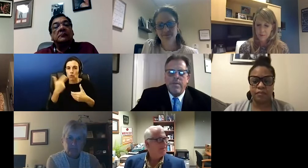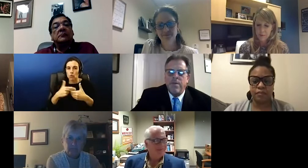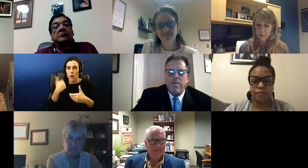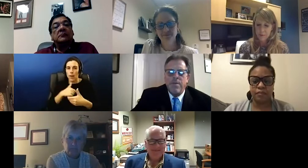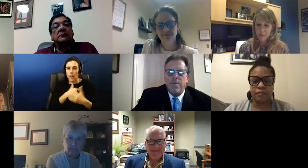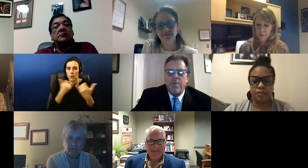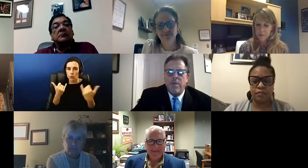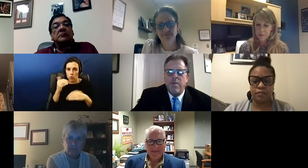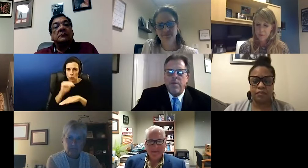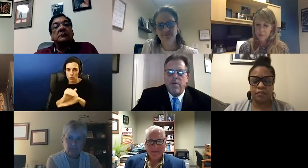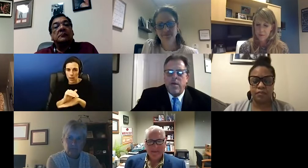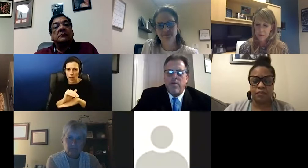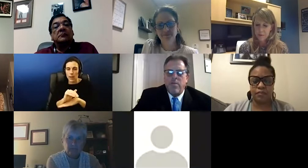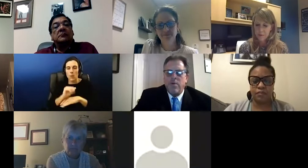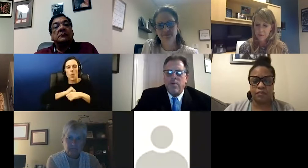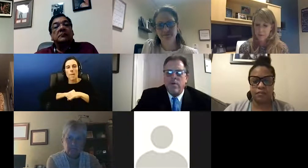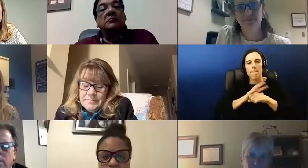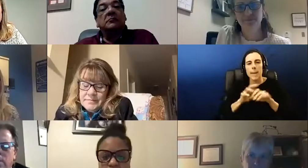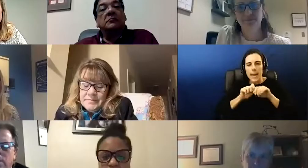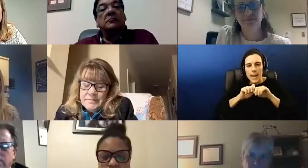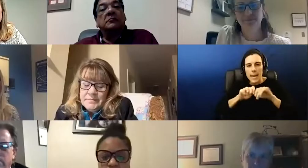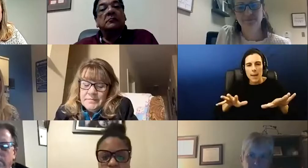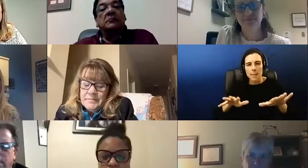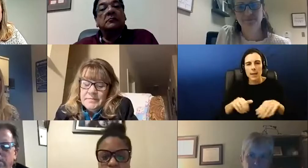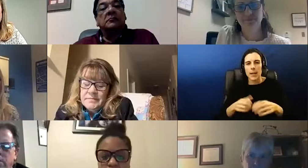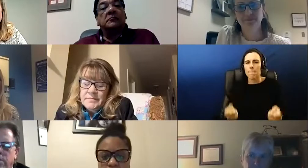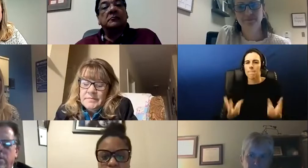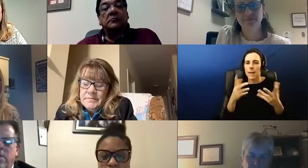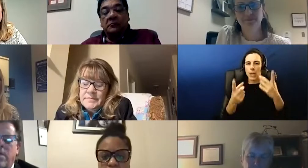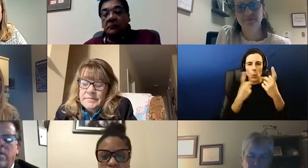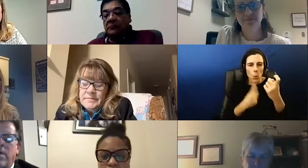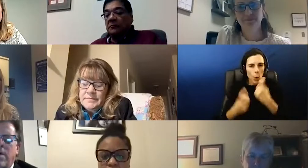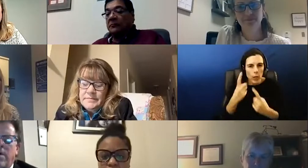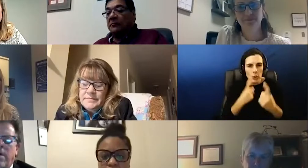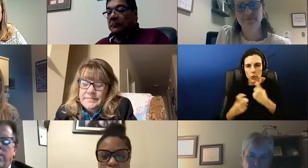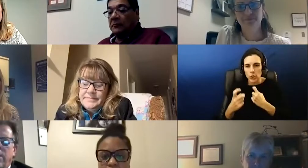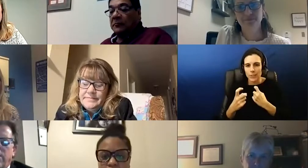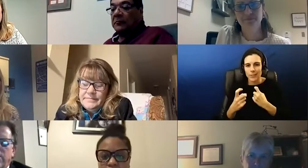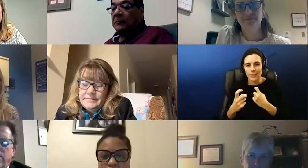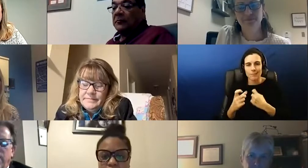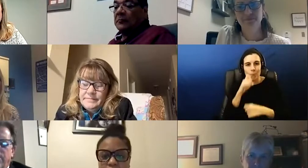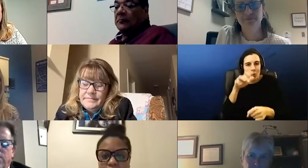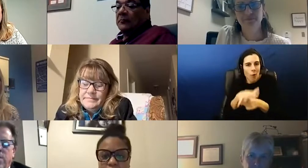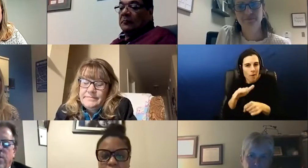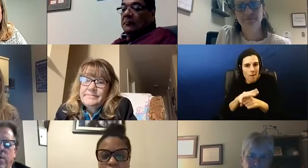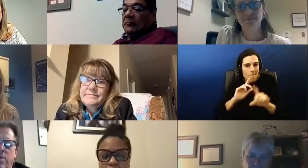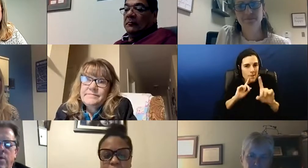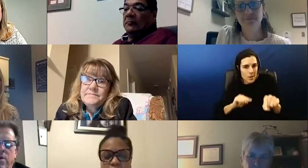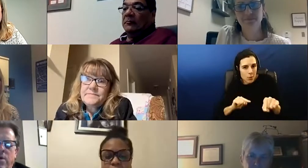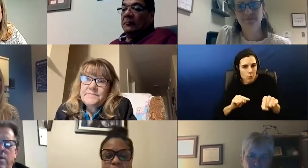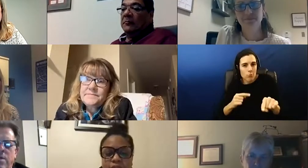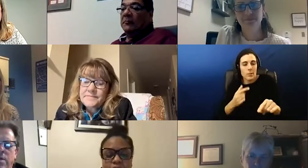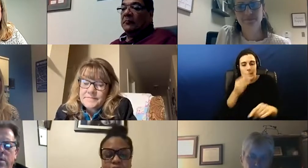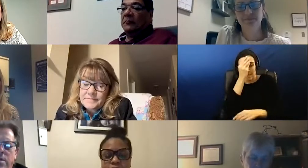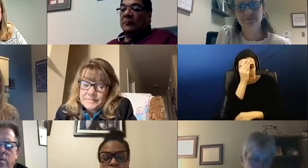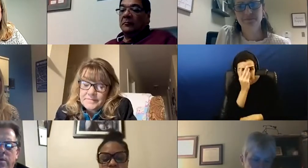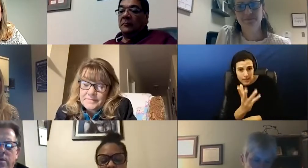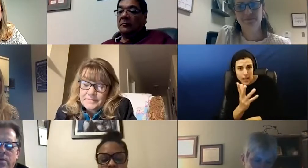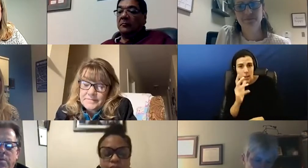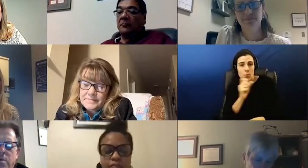you know with the pandemic there are a lot more questions and answers uh i can tell you our staff is working really really hard